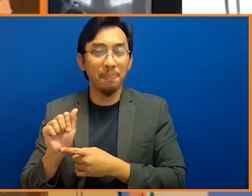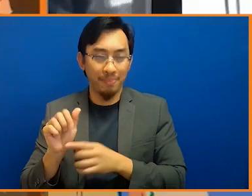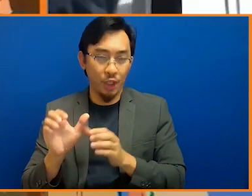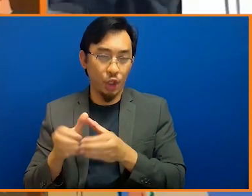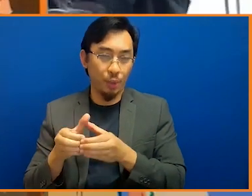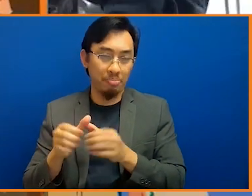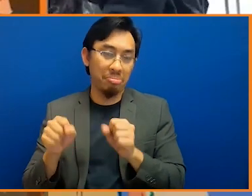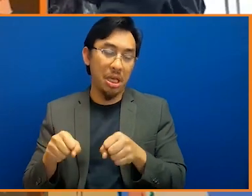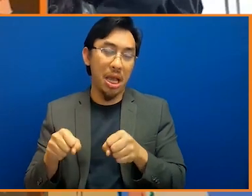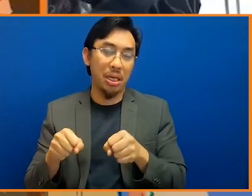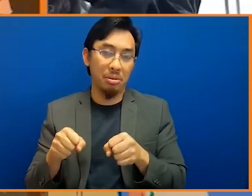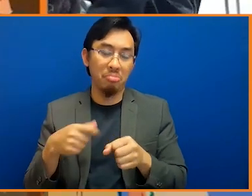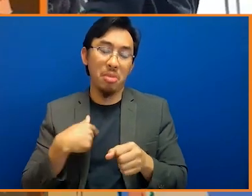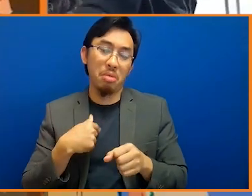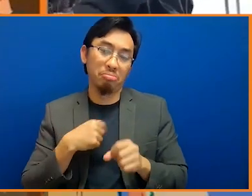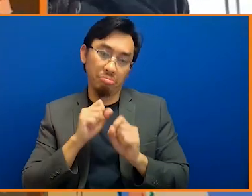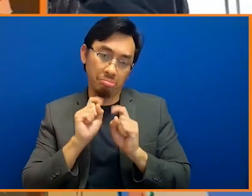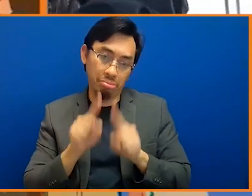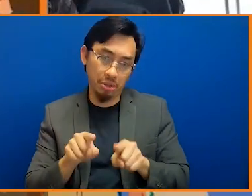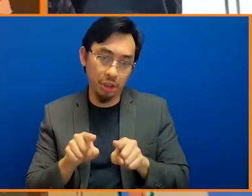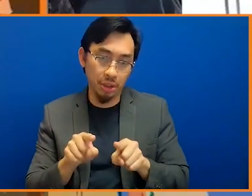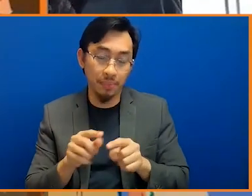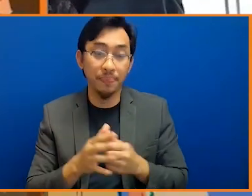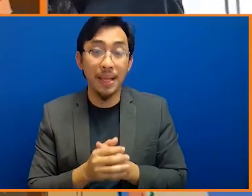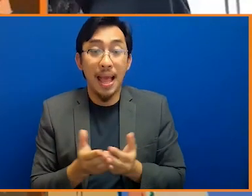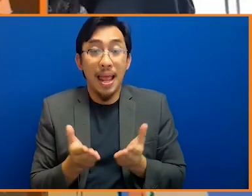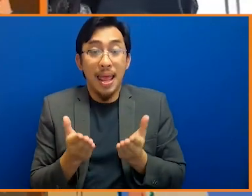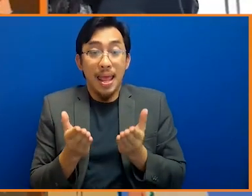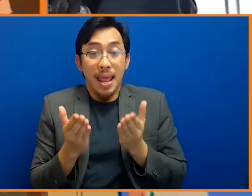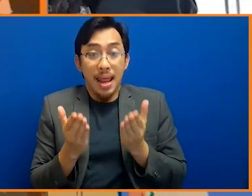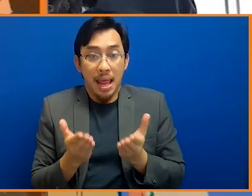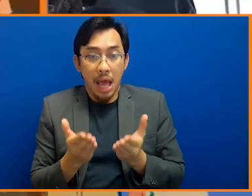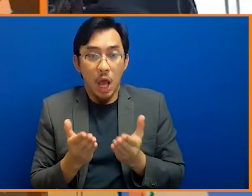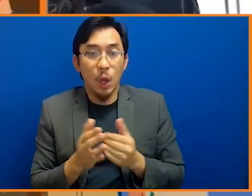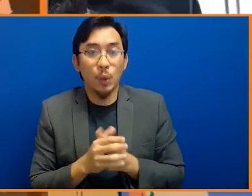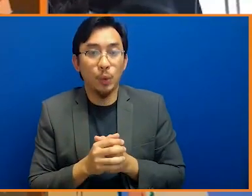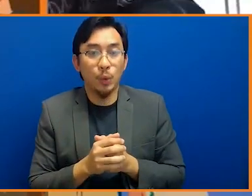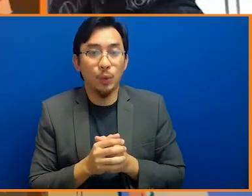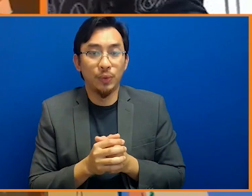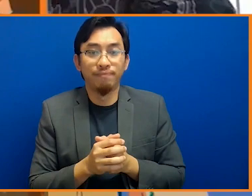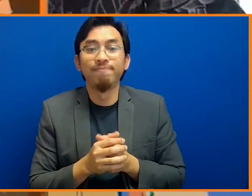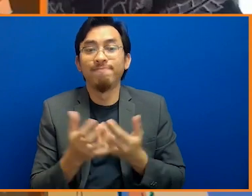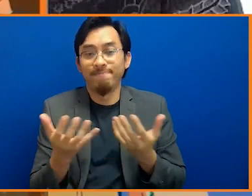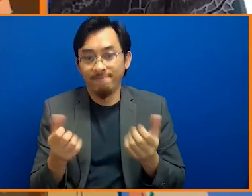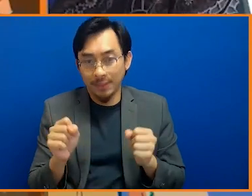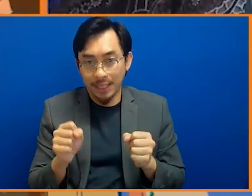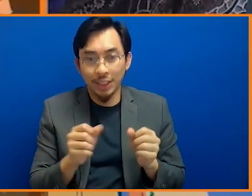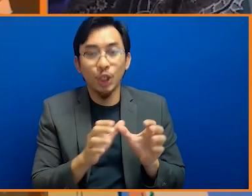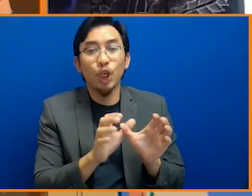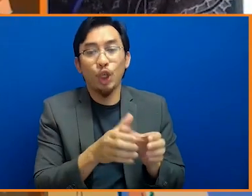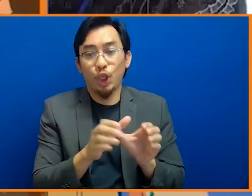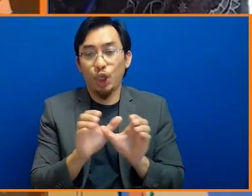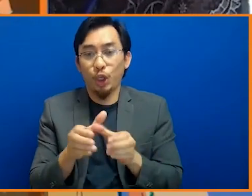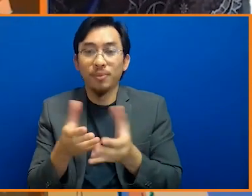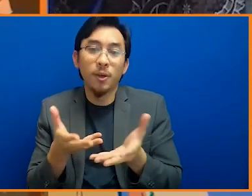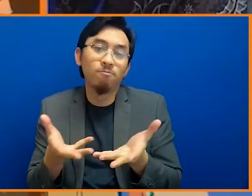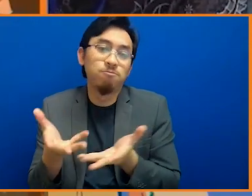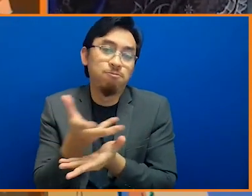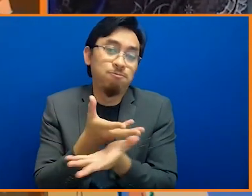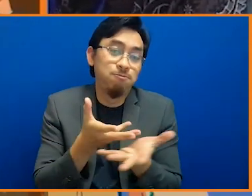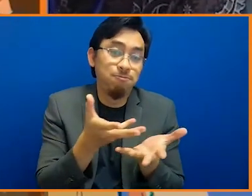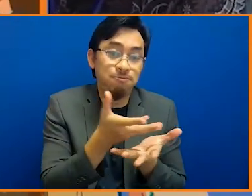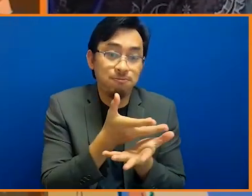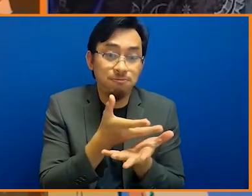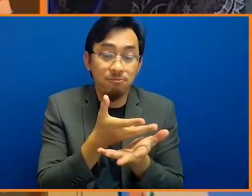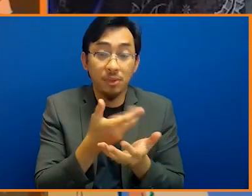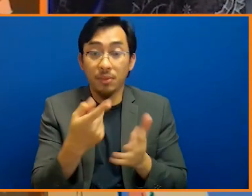so I will respond it later on. But we will now enter a group discussion.